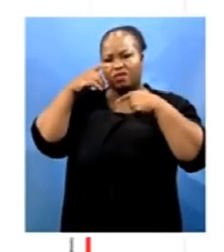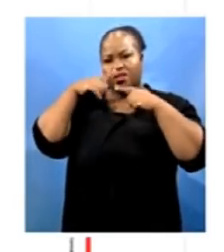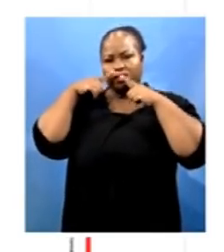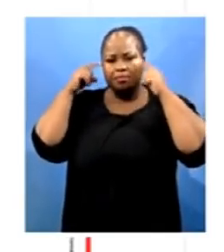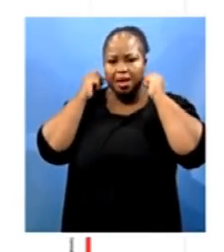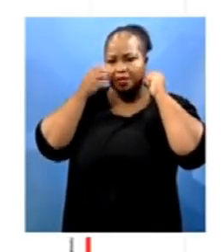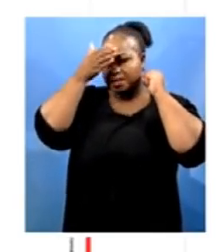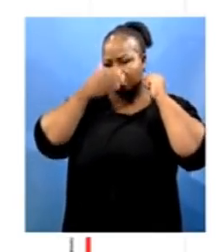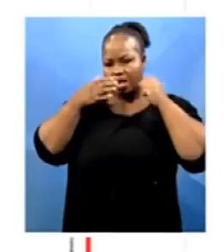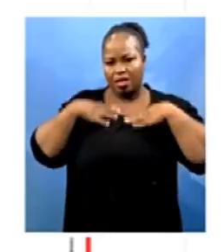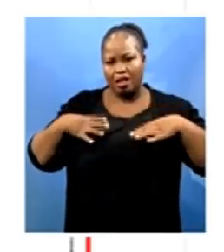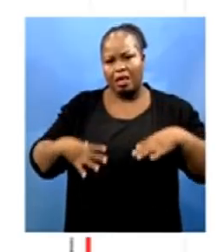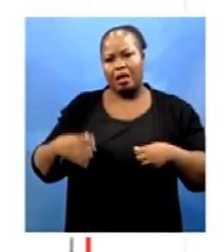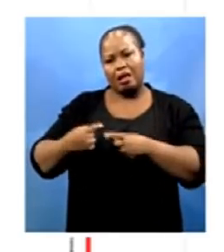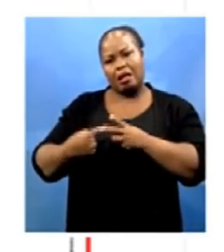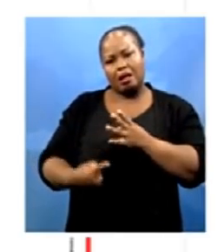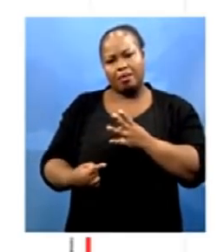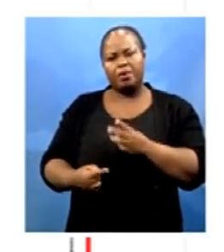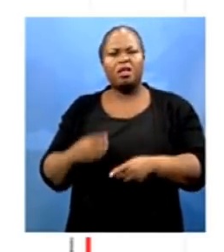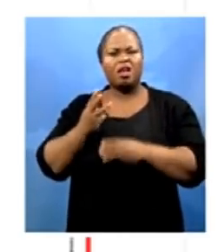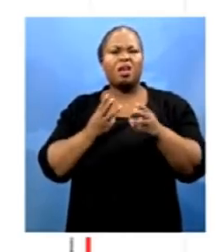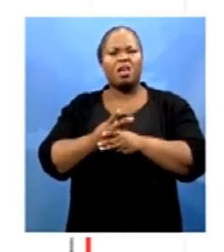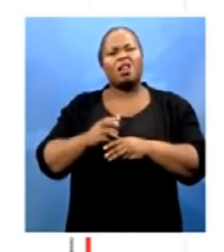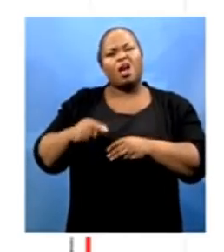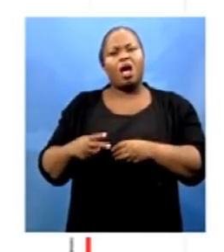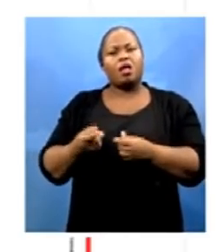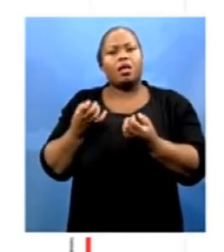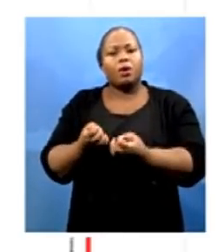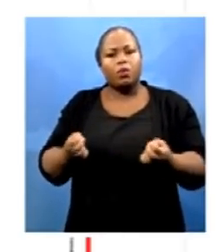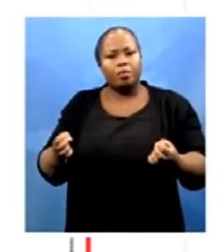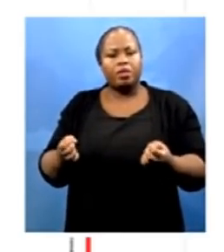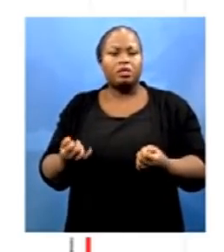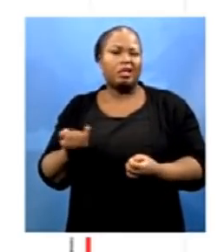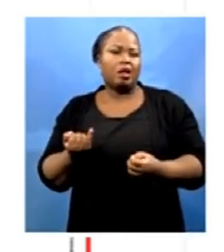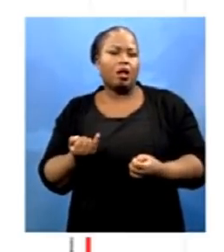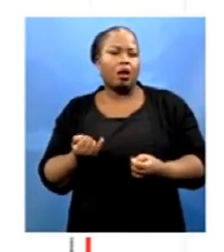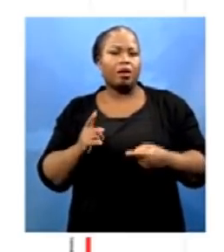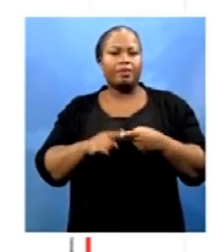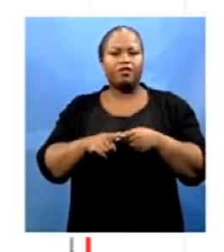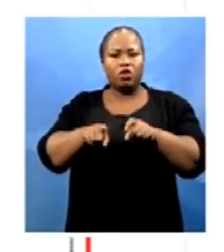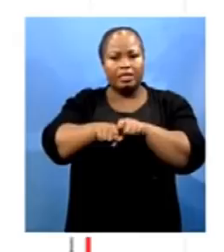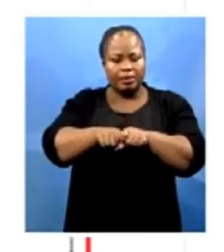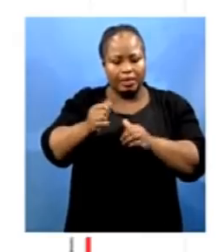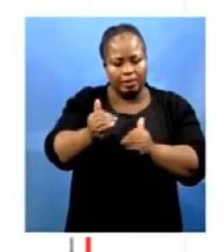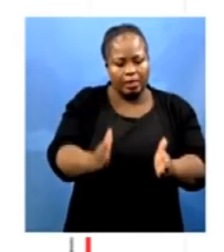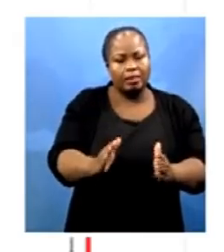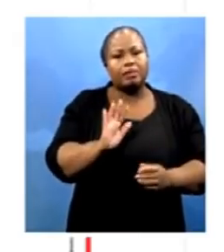critical equipment for the health system, such as test kits and ventilators and